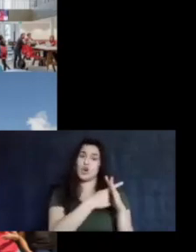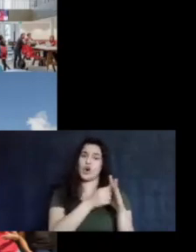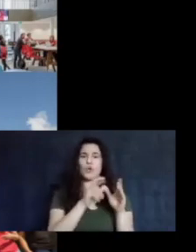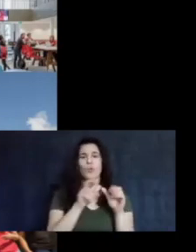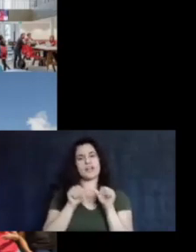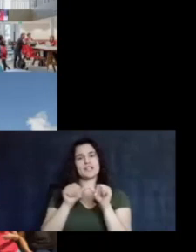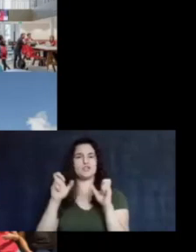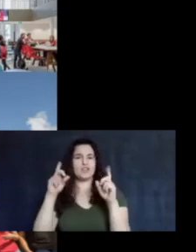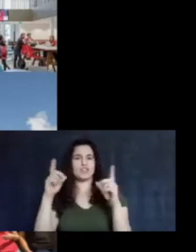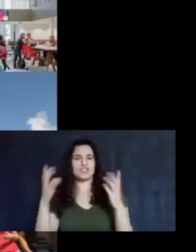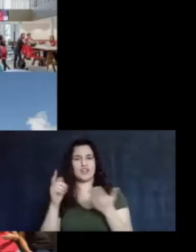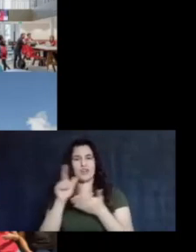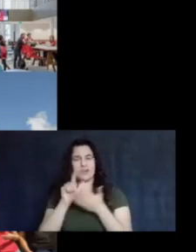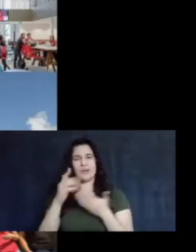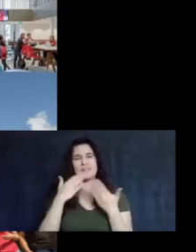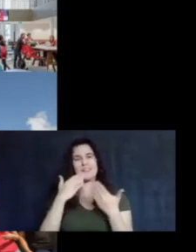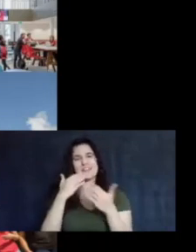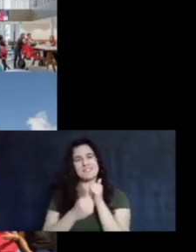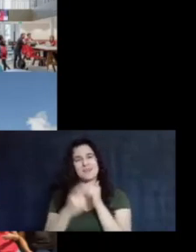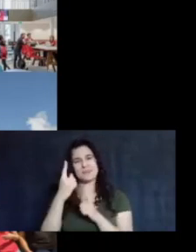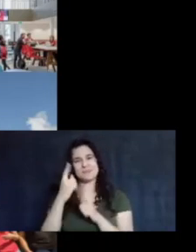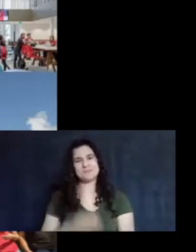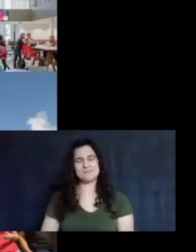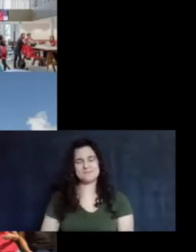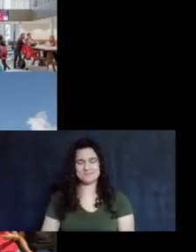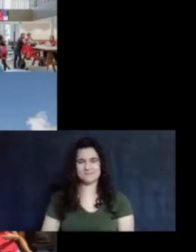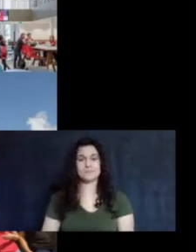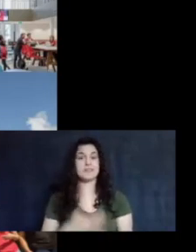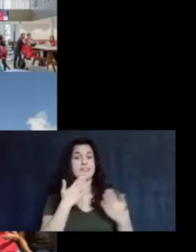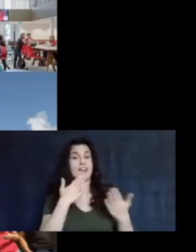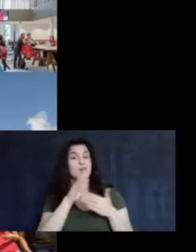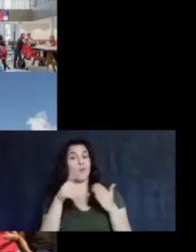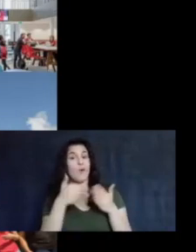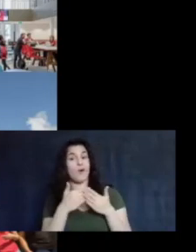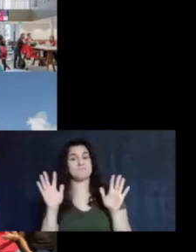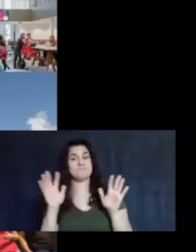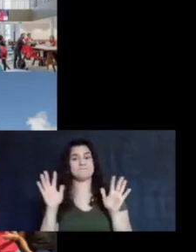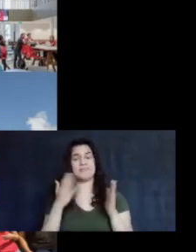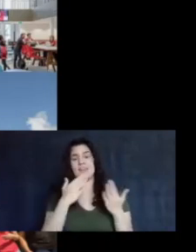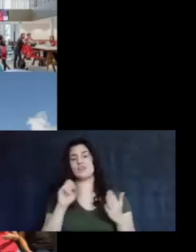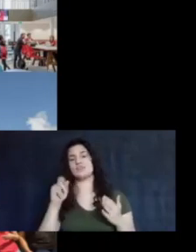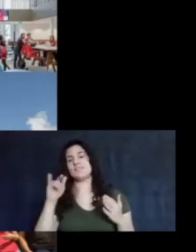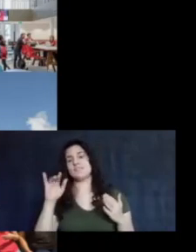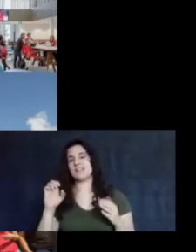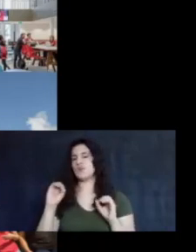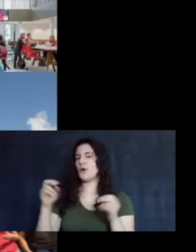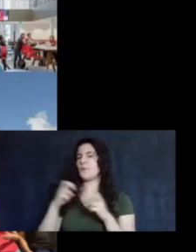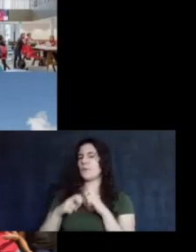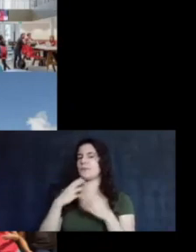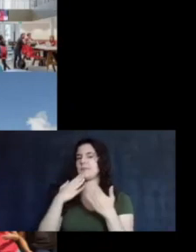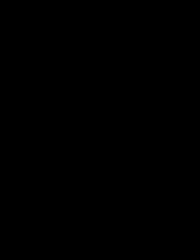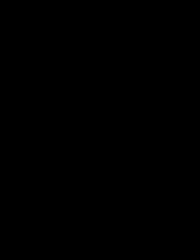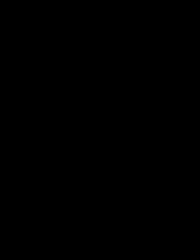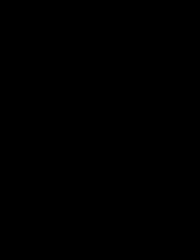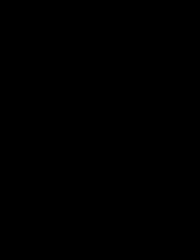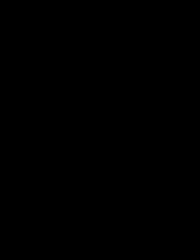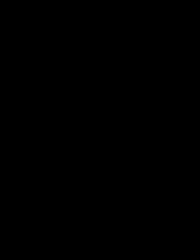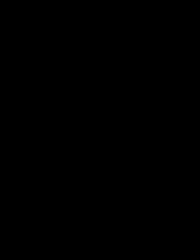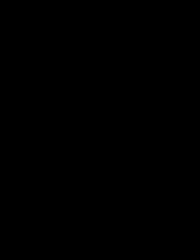LU. Thanks very much, everyone. Thank you Have all. Thanks, Stephanie. no problem. Thanks, y'all. Have a great day.